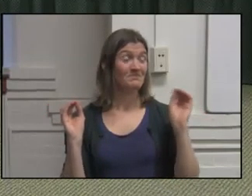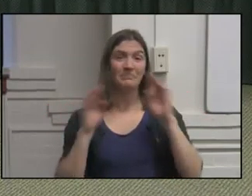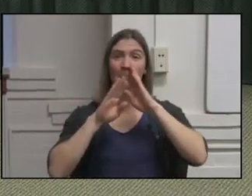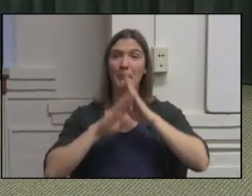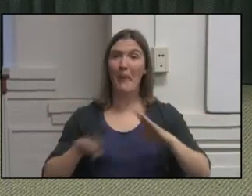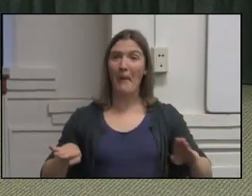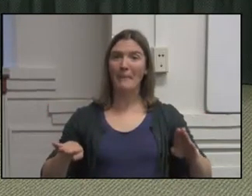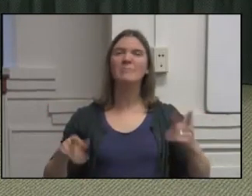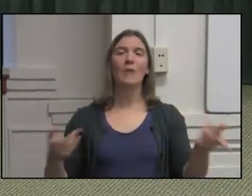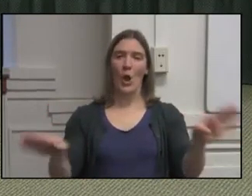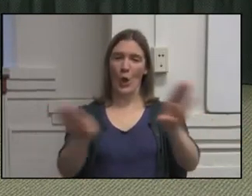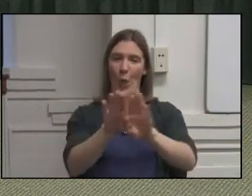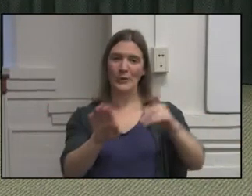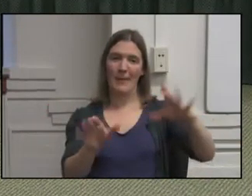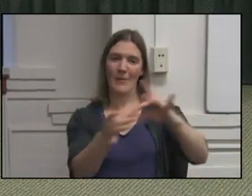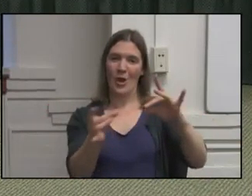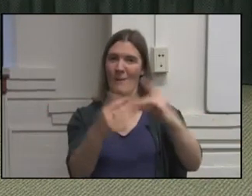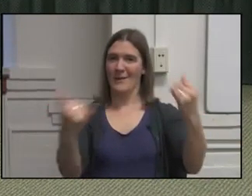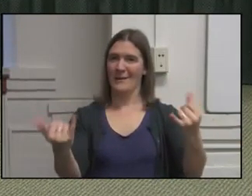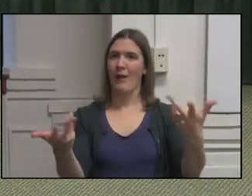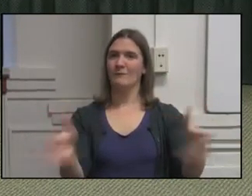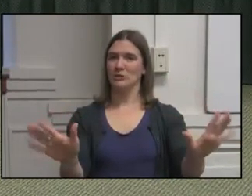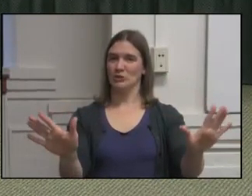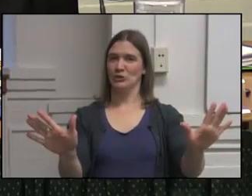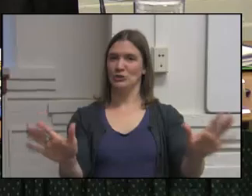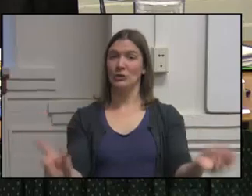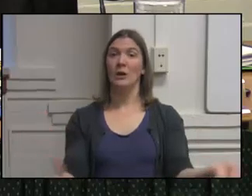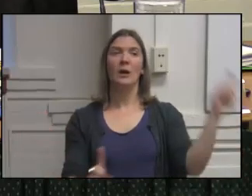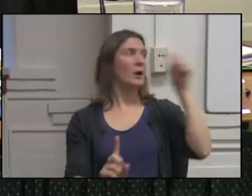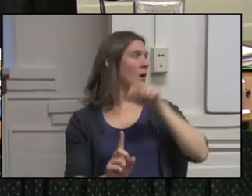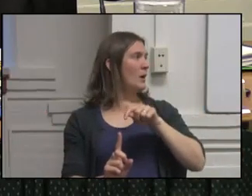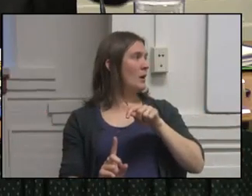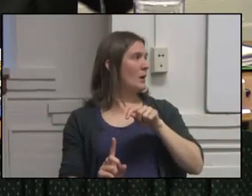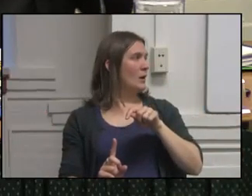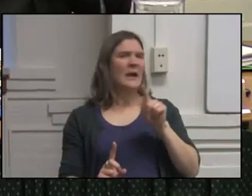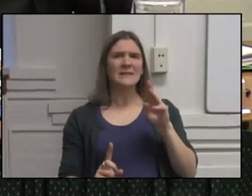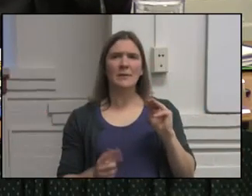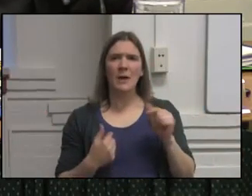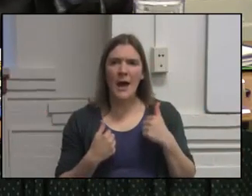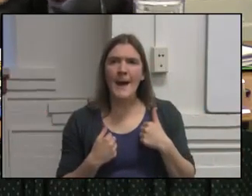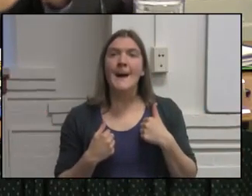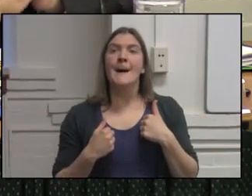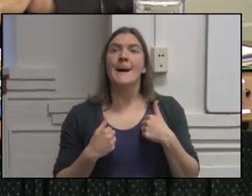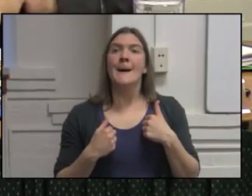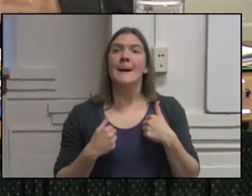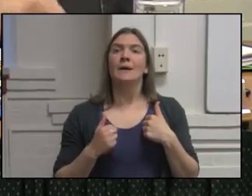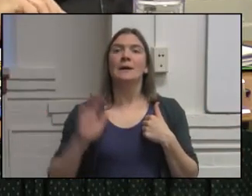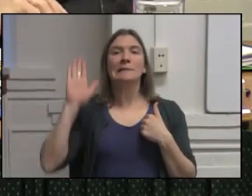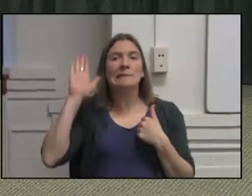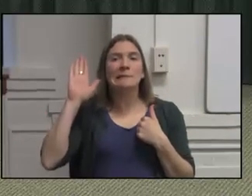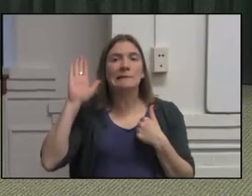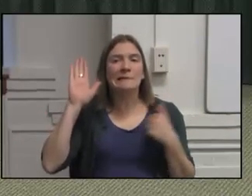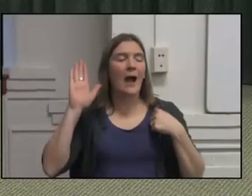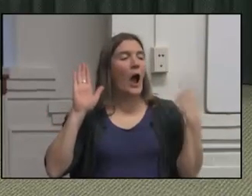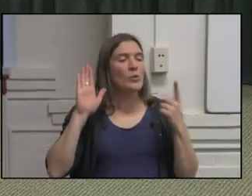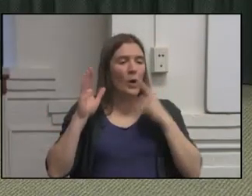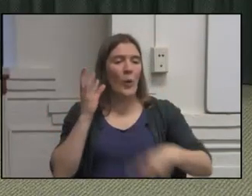Okay, then I'm going to close the public hearing. Did you take a breath like you wanted to ask a question? I always want to offer color